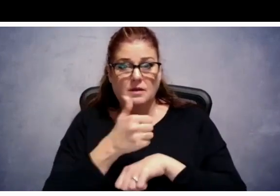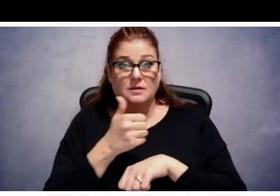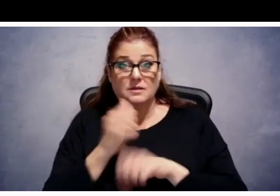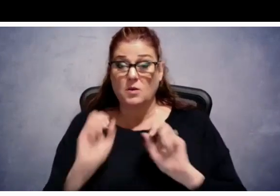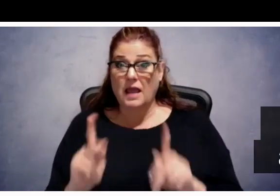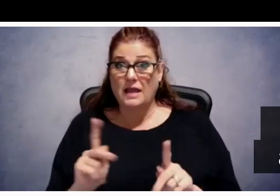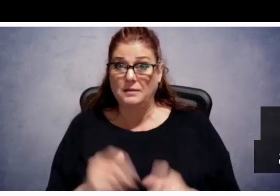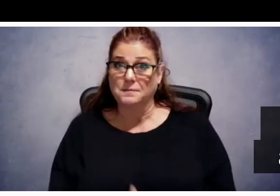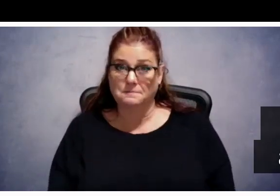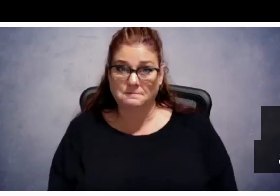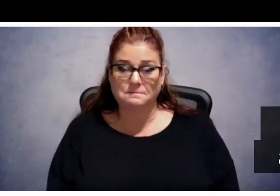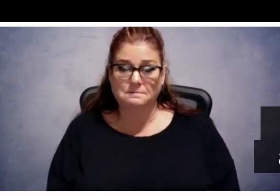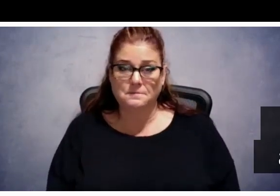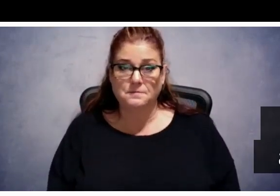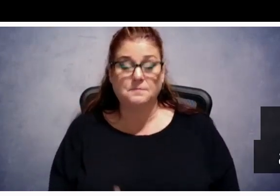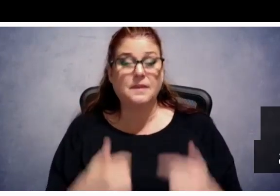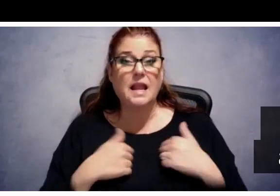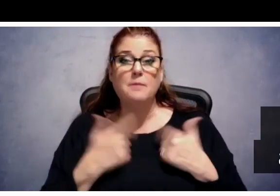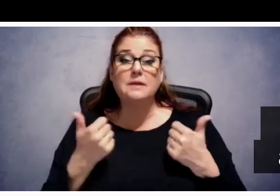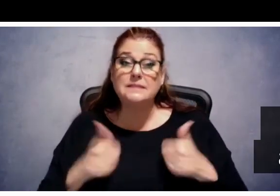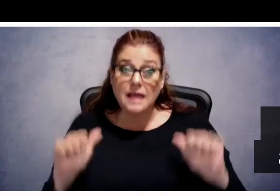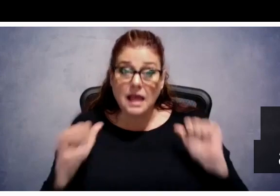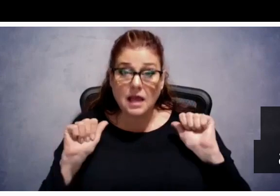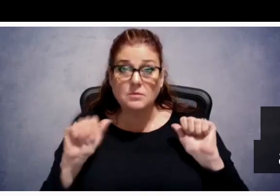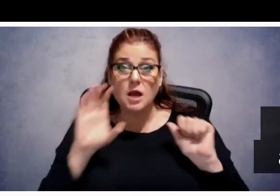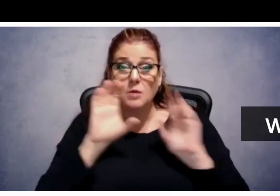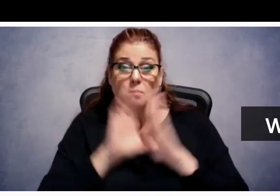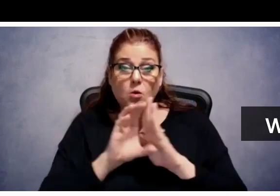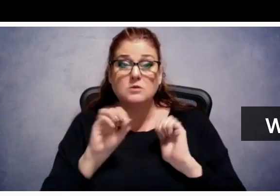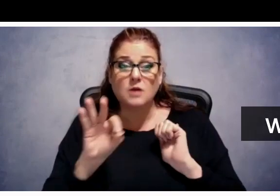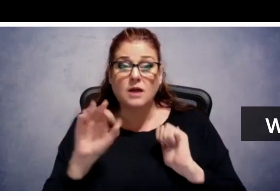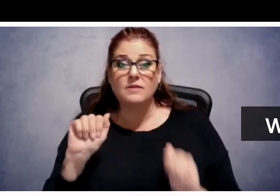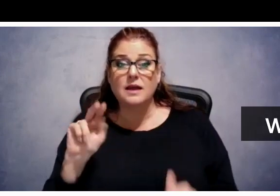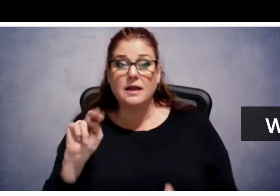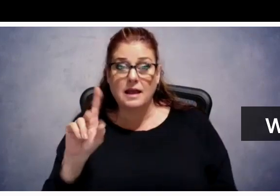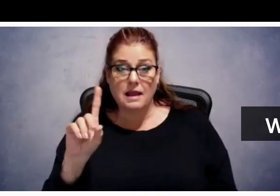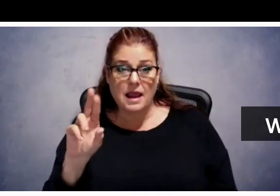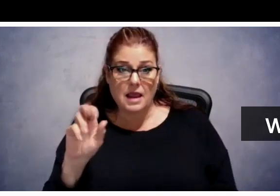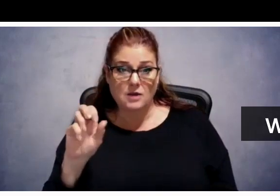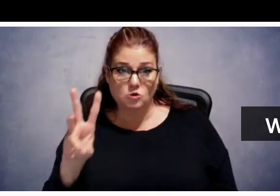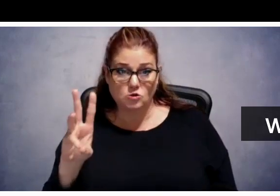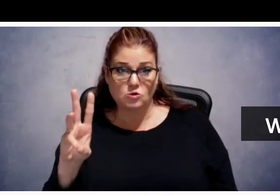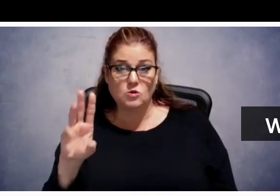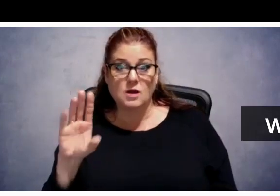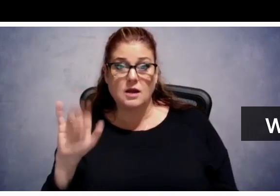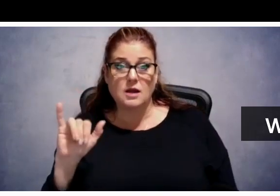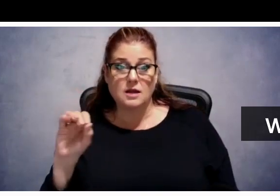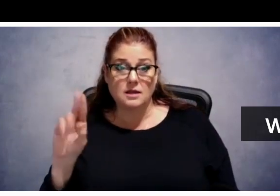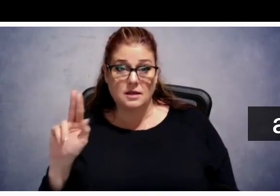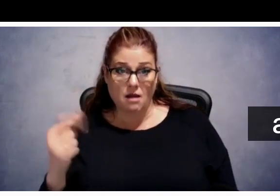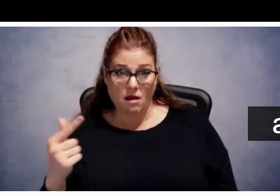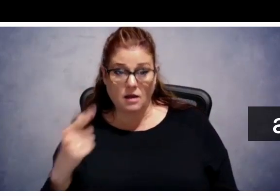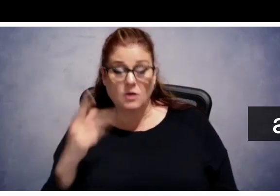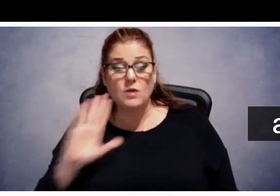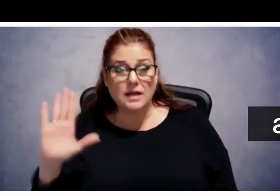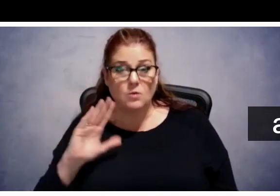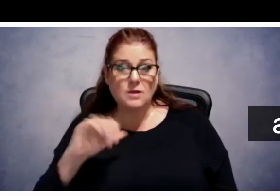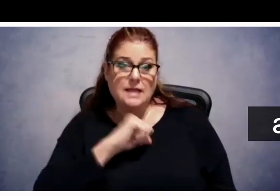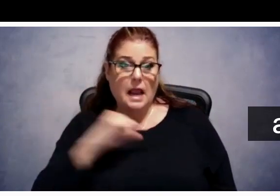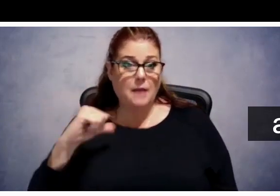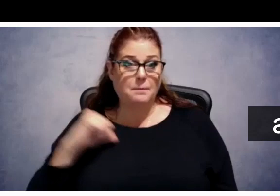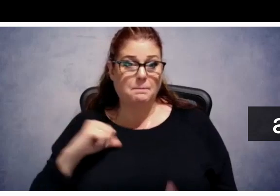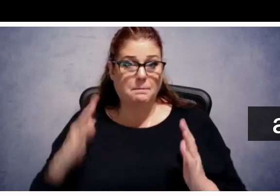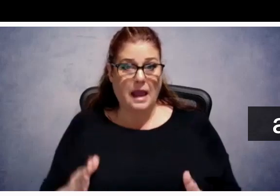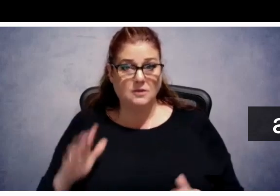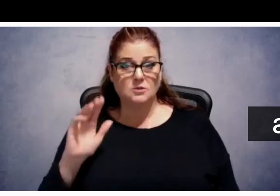Okay. So I'm going to attempt a portrait of Andrew Young when he was Ambassador Andrew Young. And we're going to see how